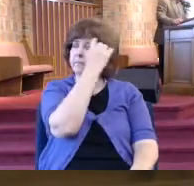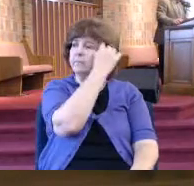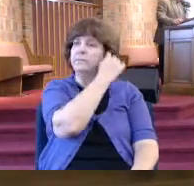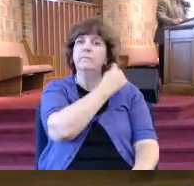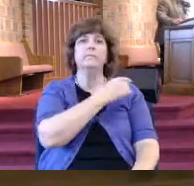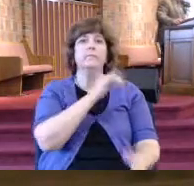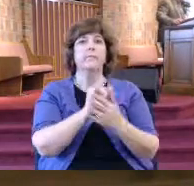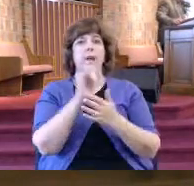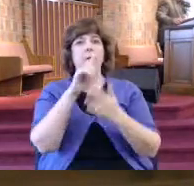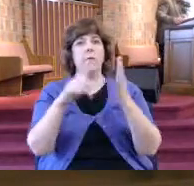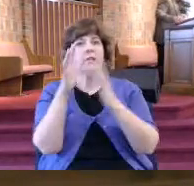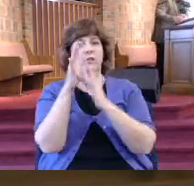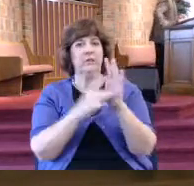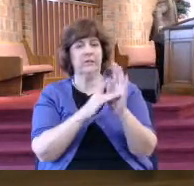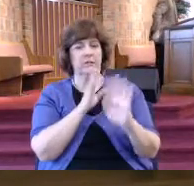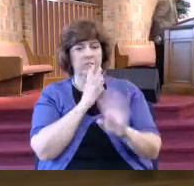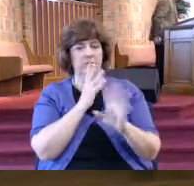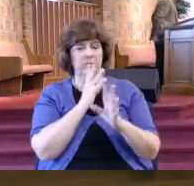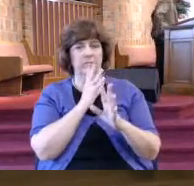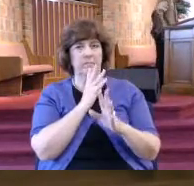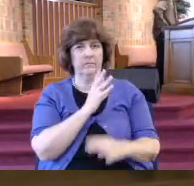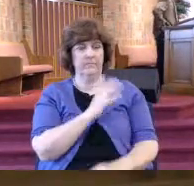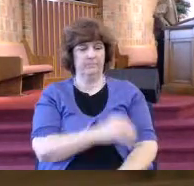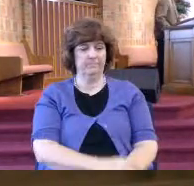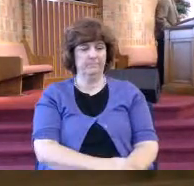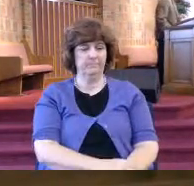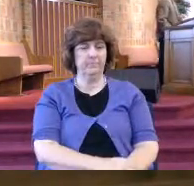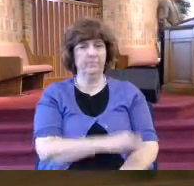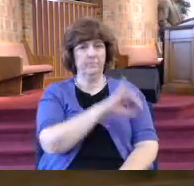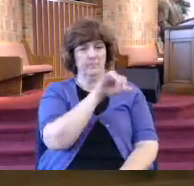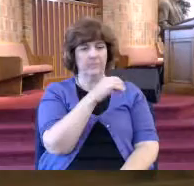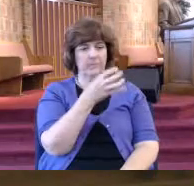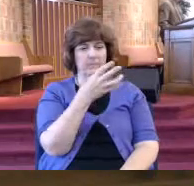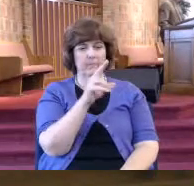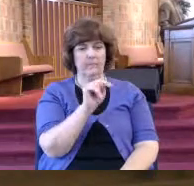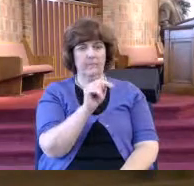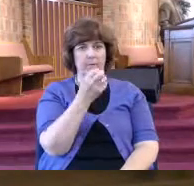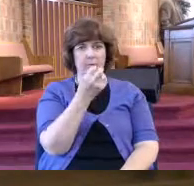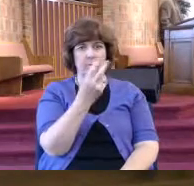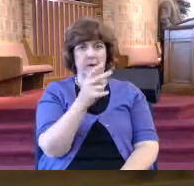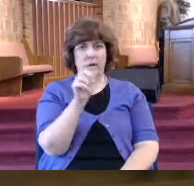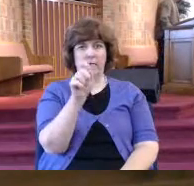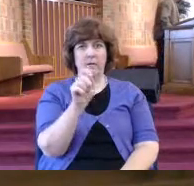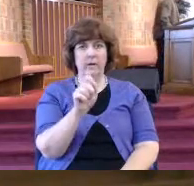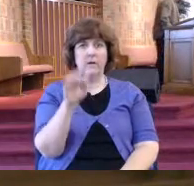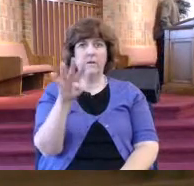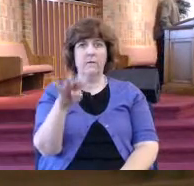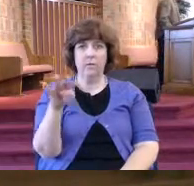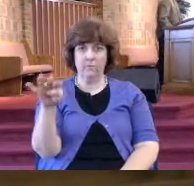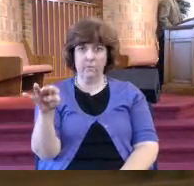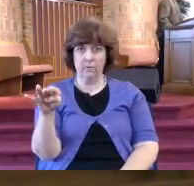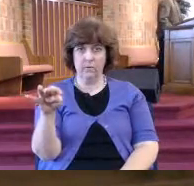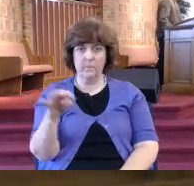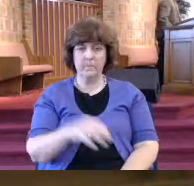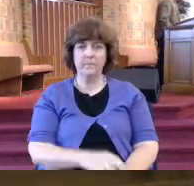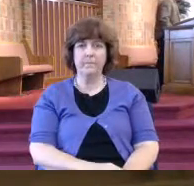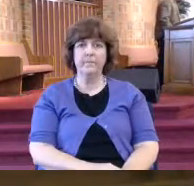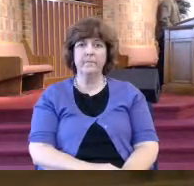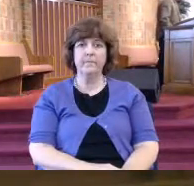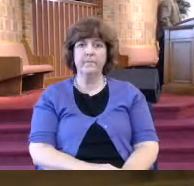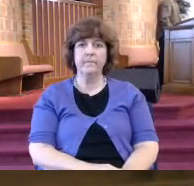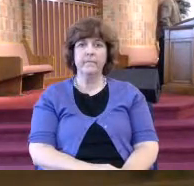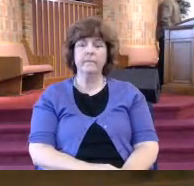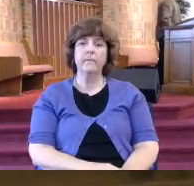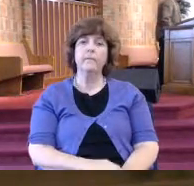himself. John chapter 12, start reading with me in verse 44. "Then Jesus cried out